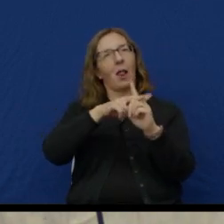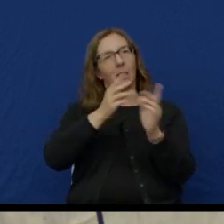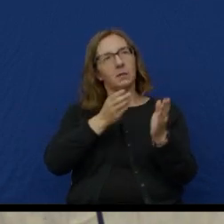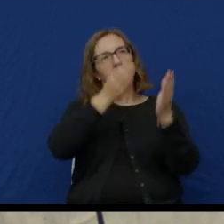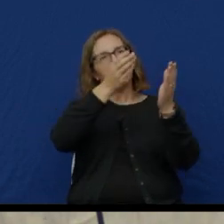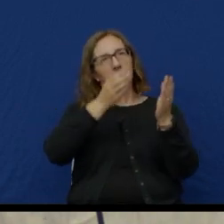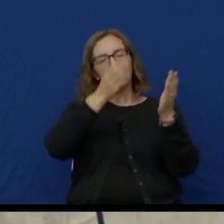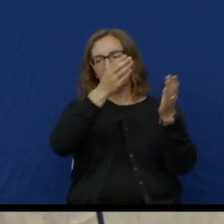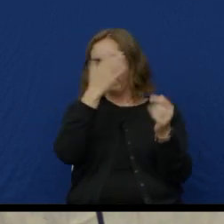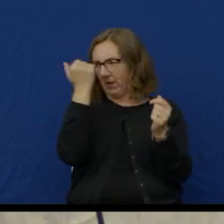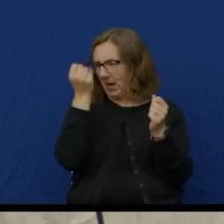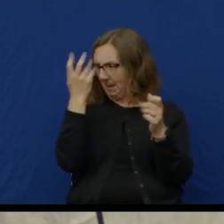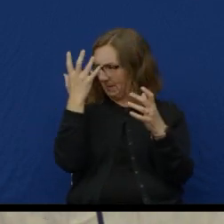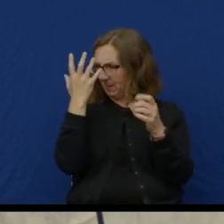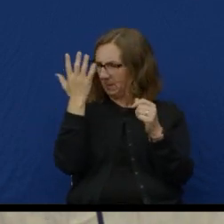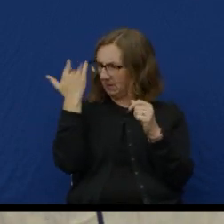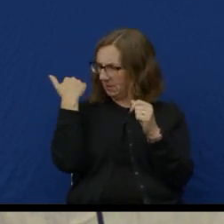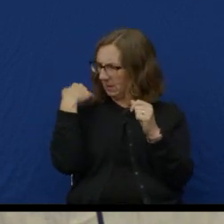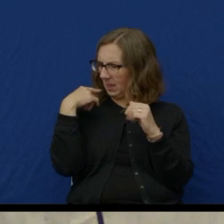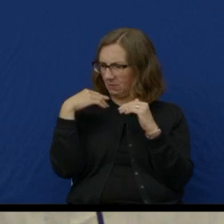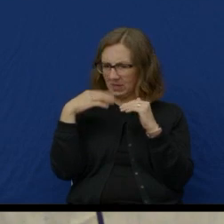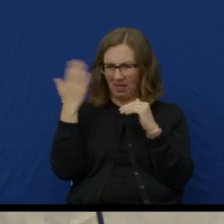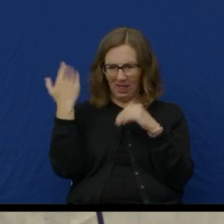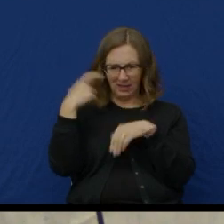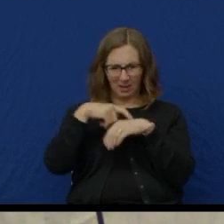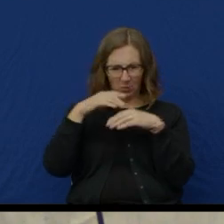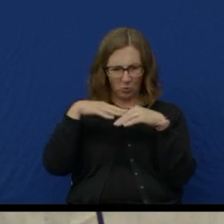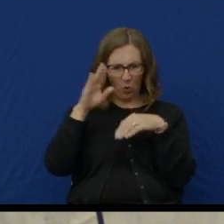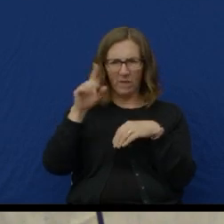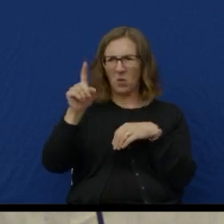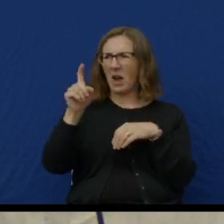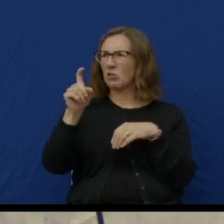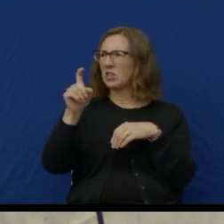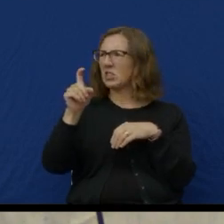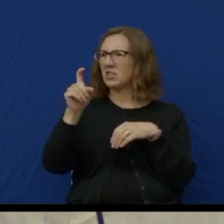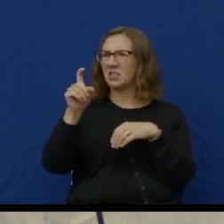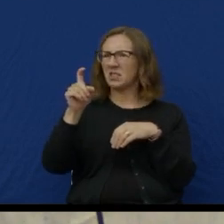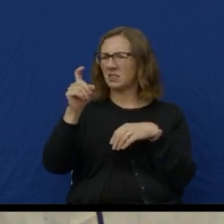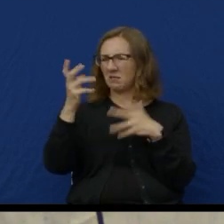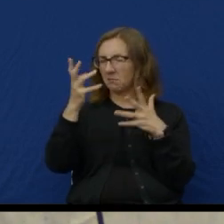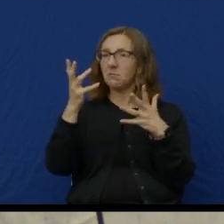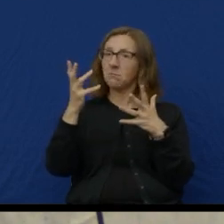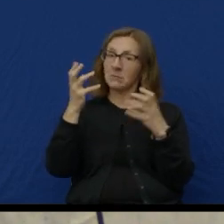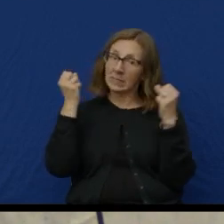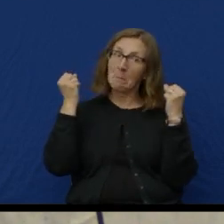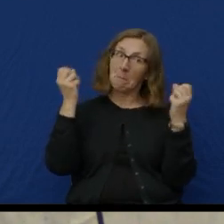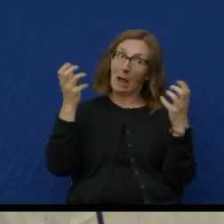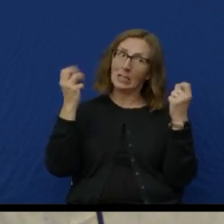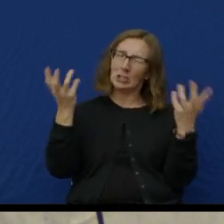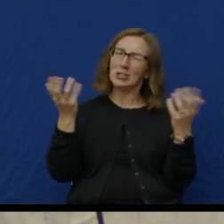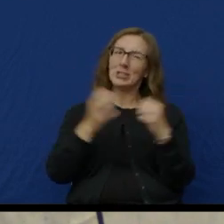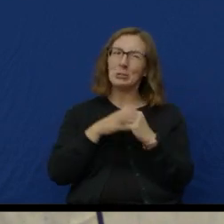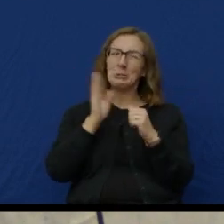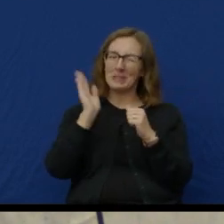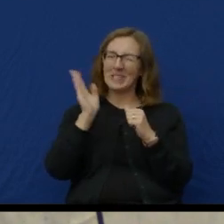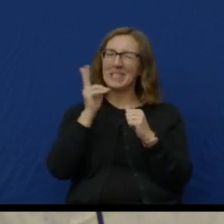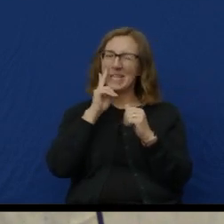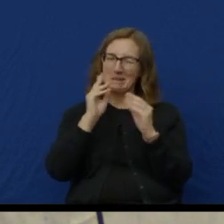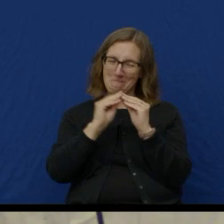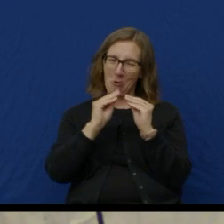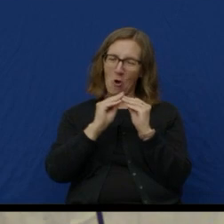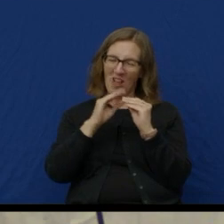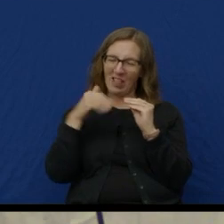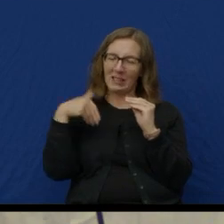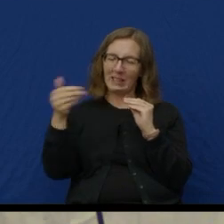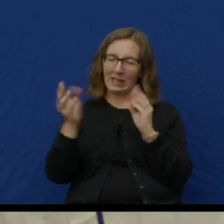lot, over 100, I think, 160, 170. So it's a bunch. I'm sure we'll see a lot more during the budget